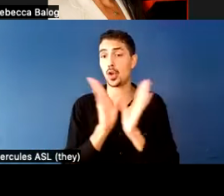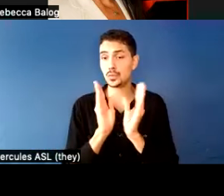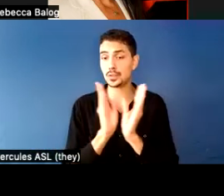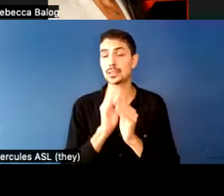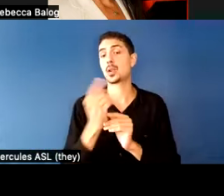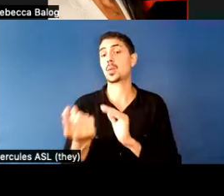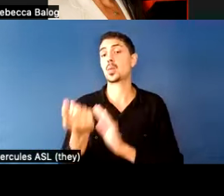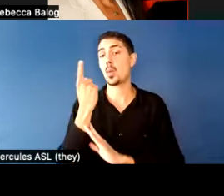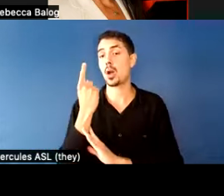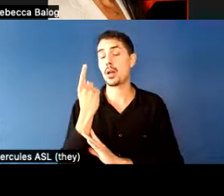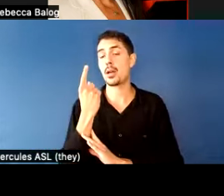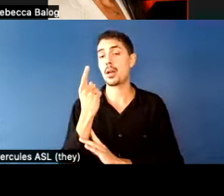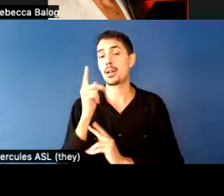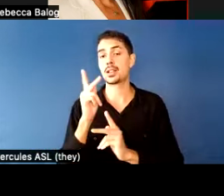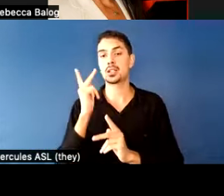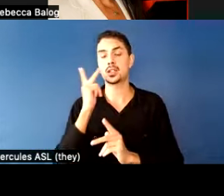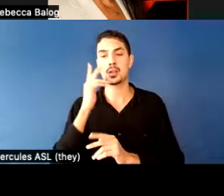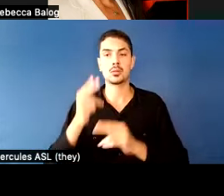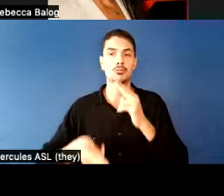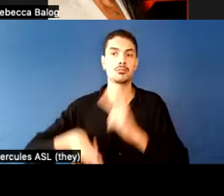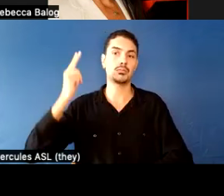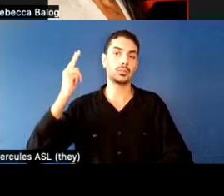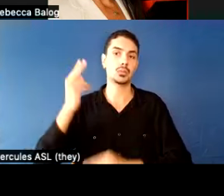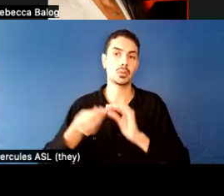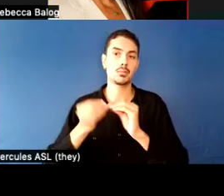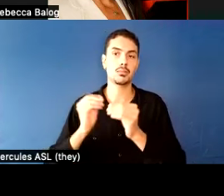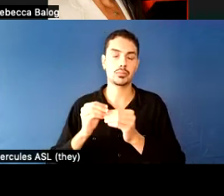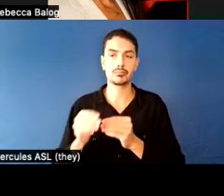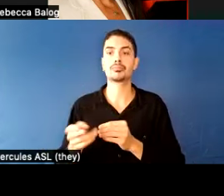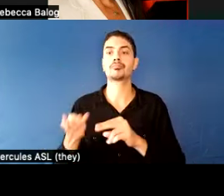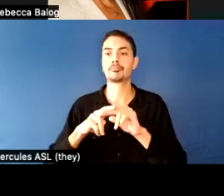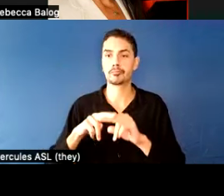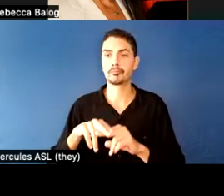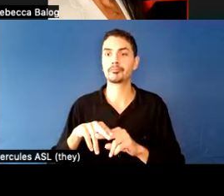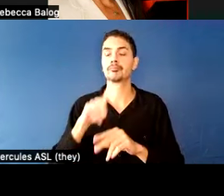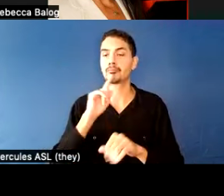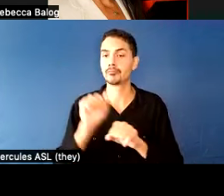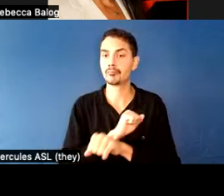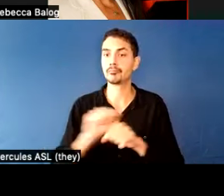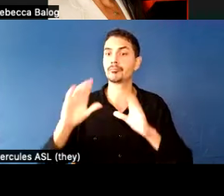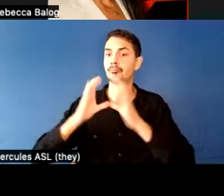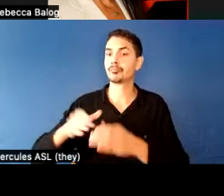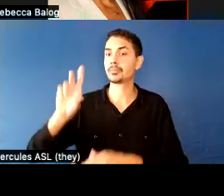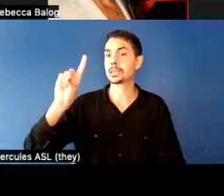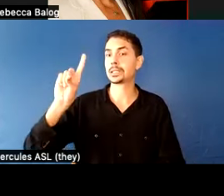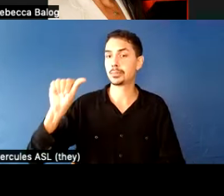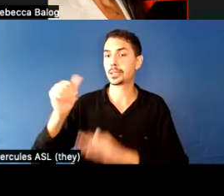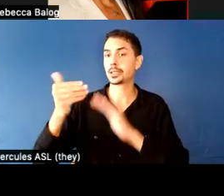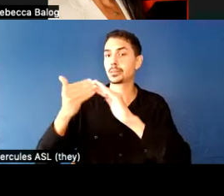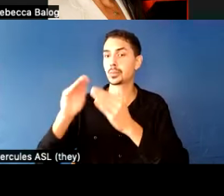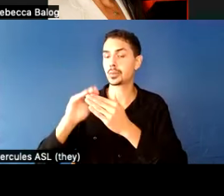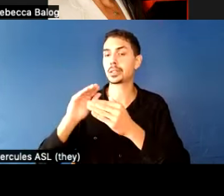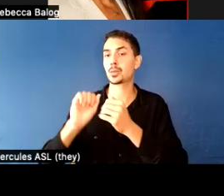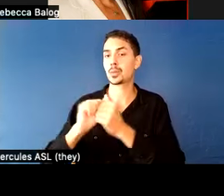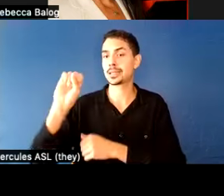of the things that they saw grow so much since COVID was disability communities in sex trafficking and